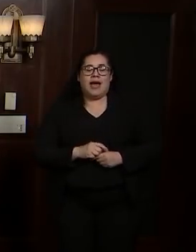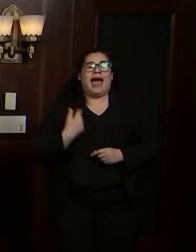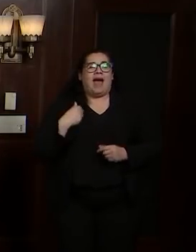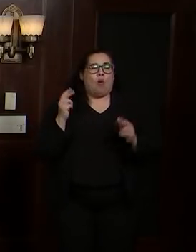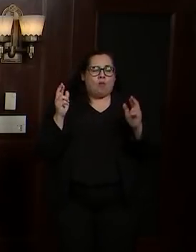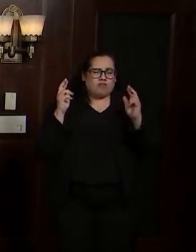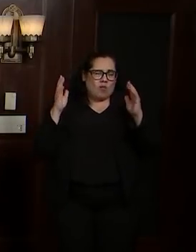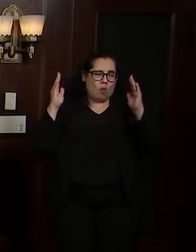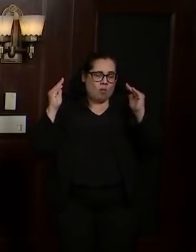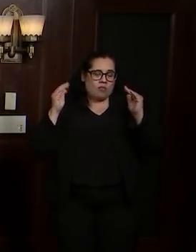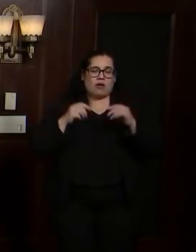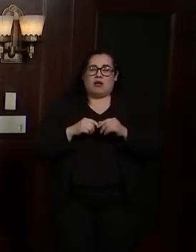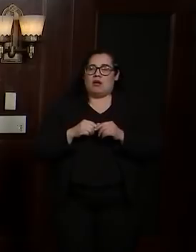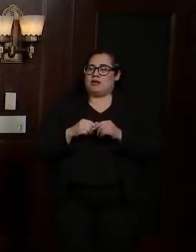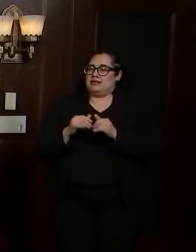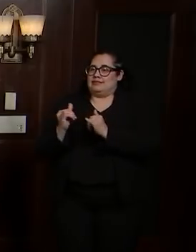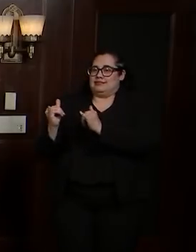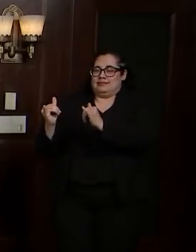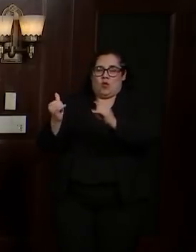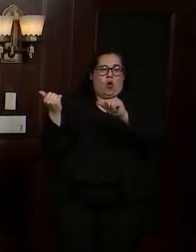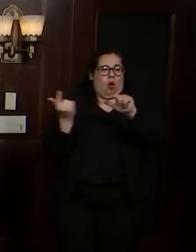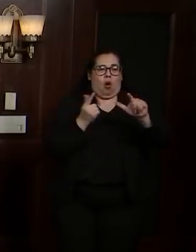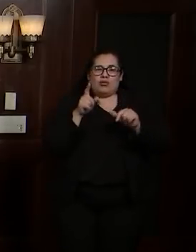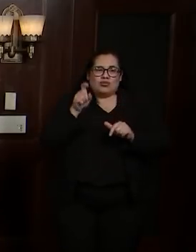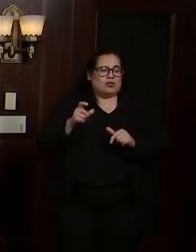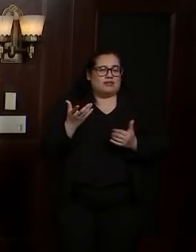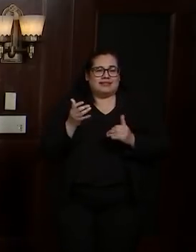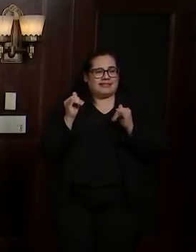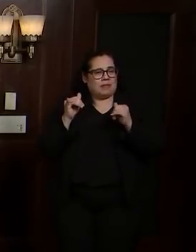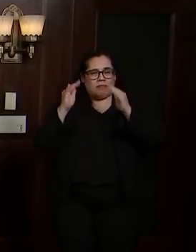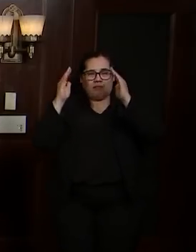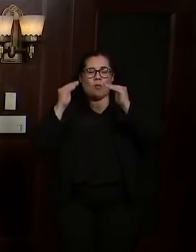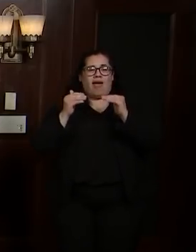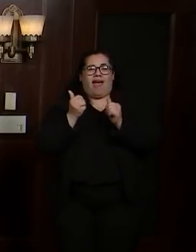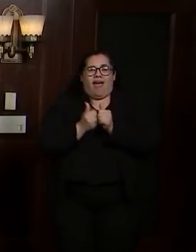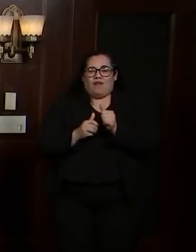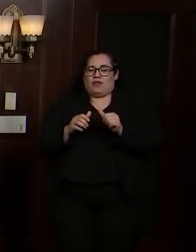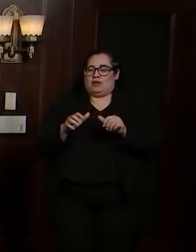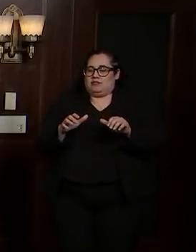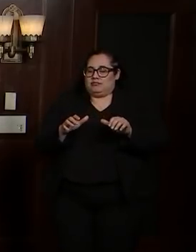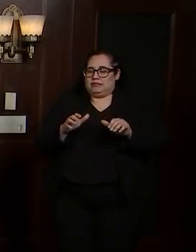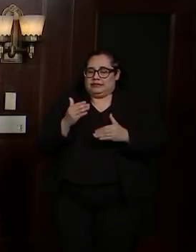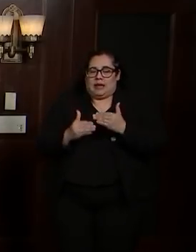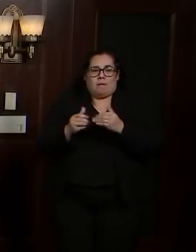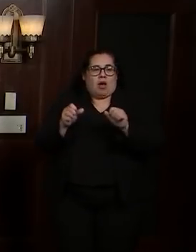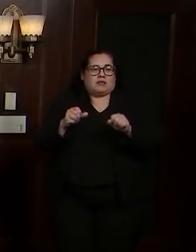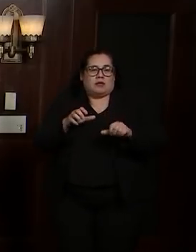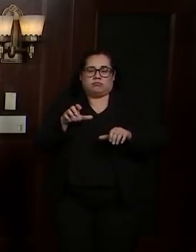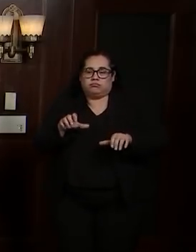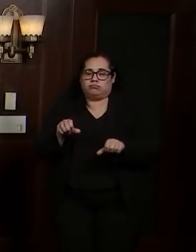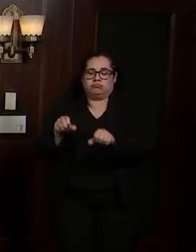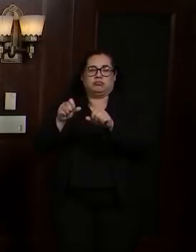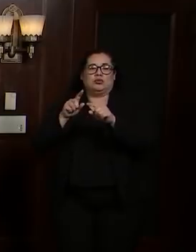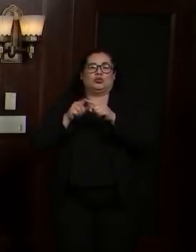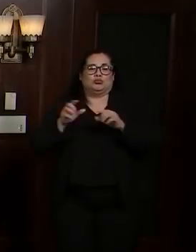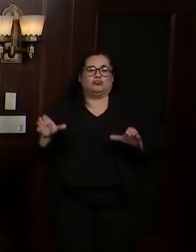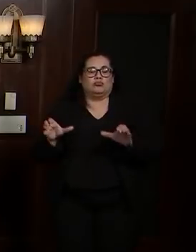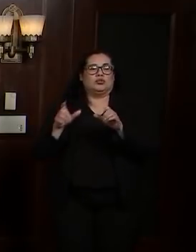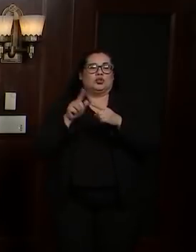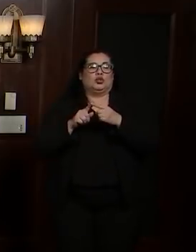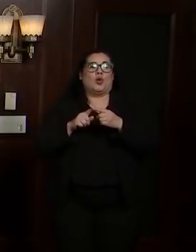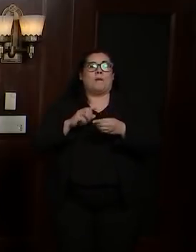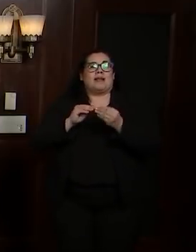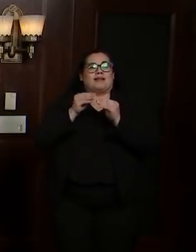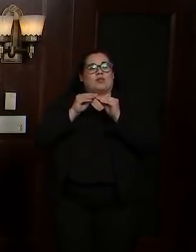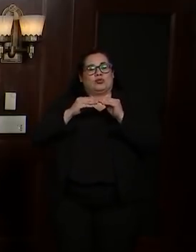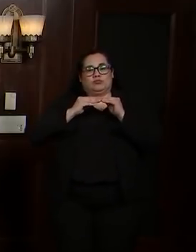I'm hopeful, as all of us should be, that we're taking every step possible to, in fact, flatten the curve, slow